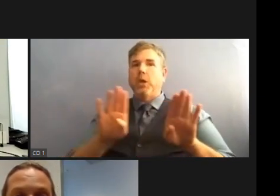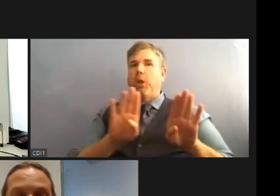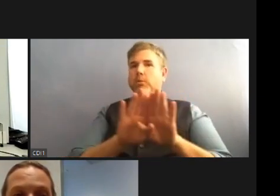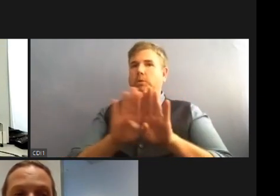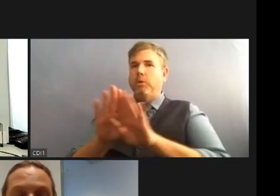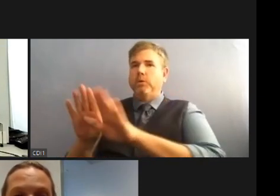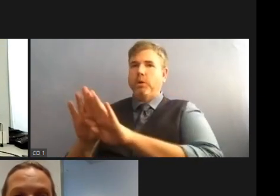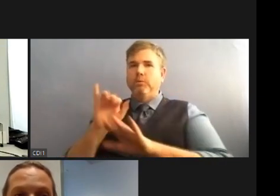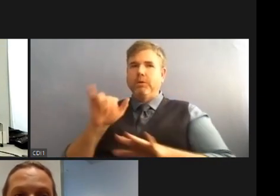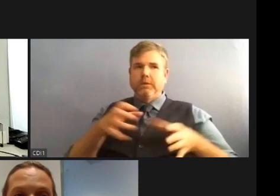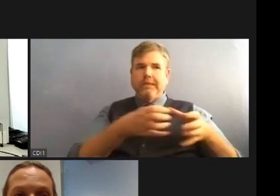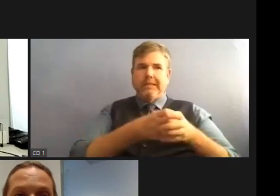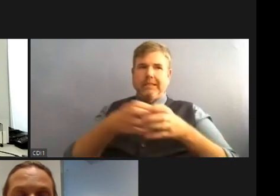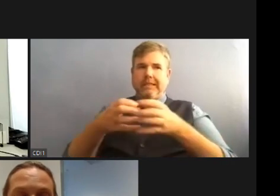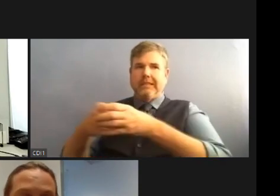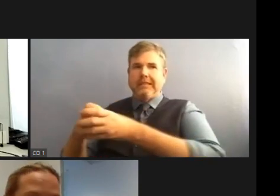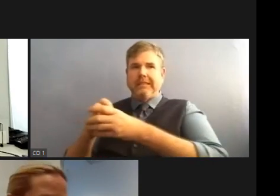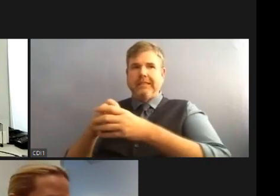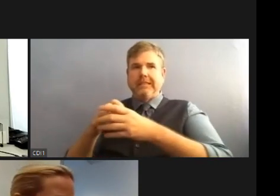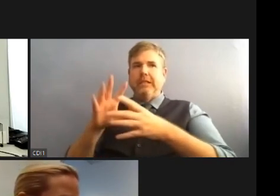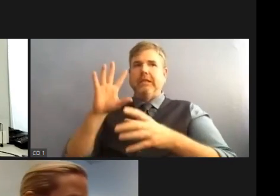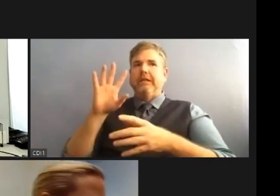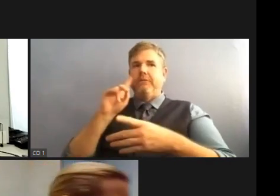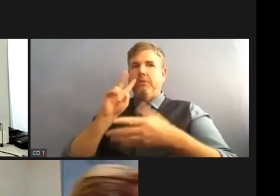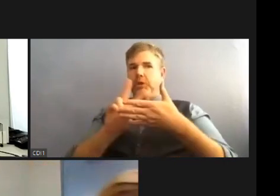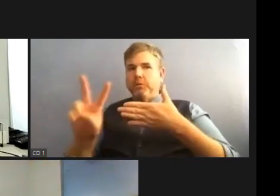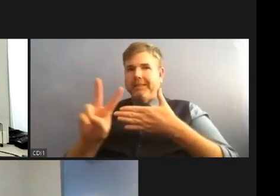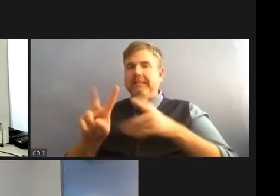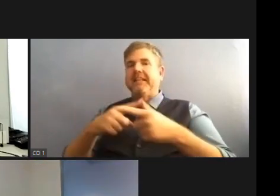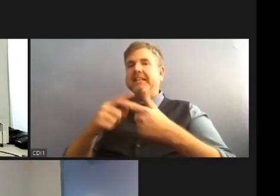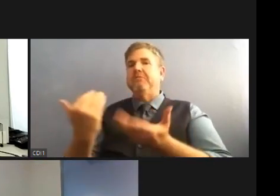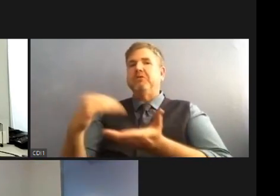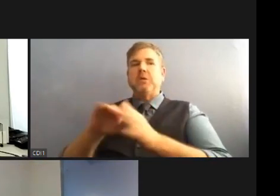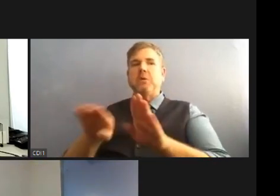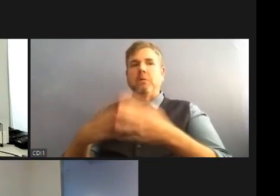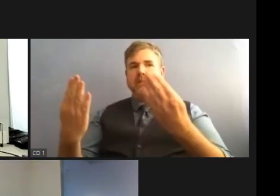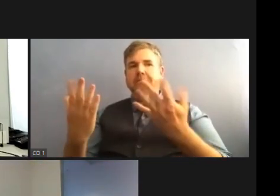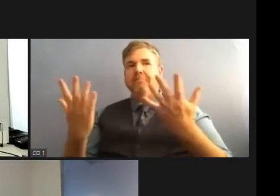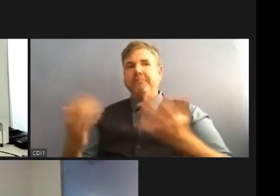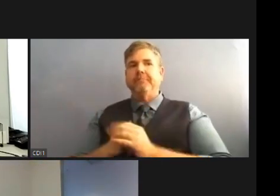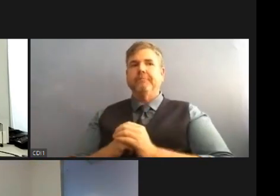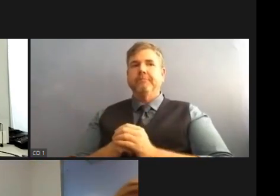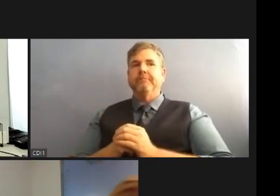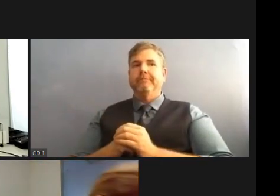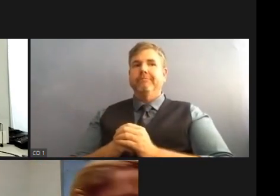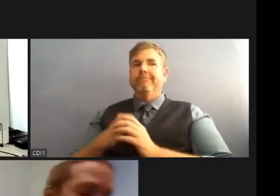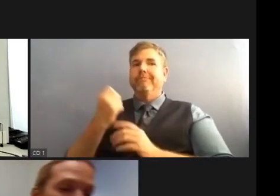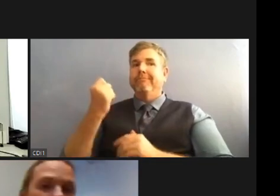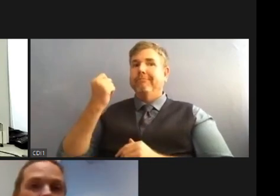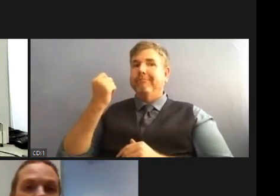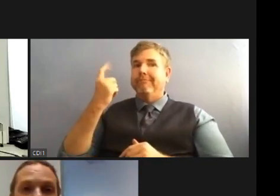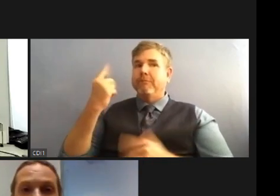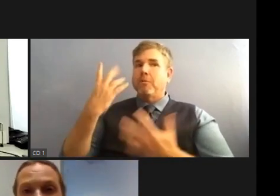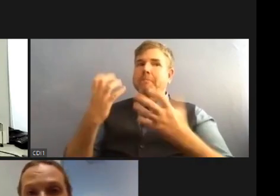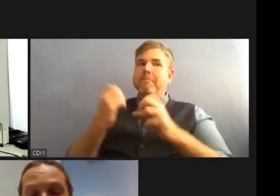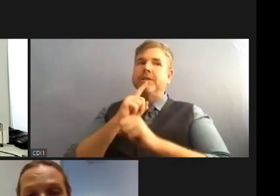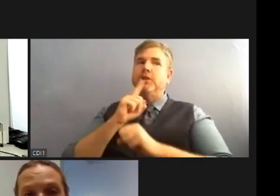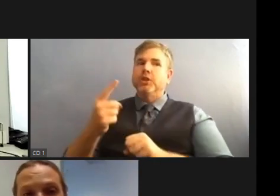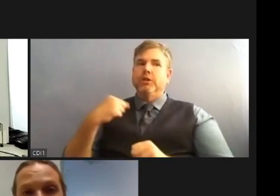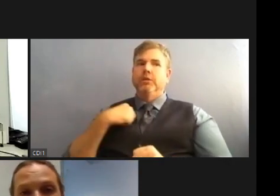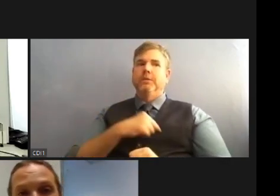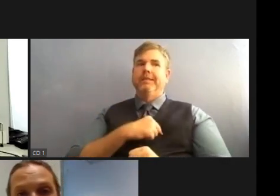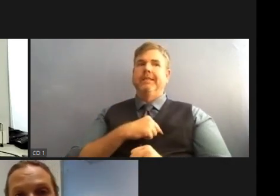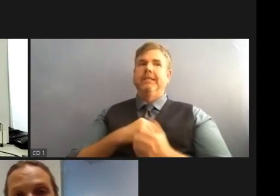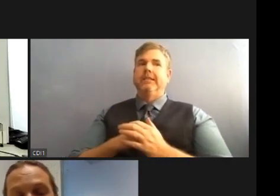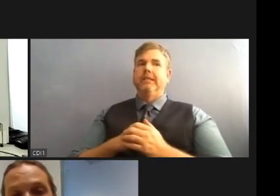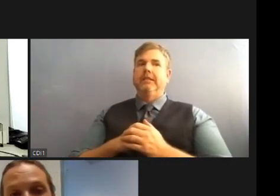and then they reopened. And so it really provided us, because we do want to make sure that we're realistic about the fact that reopening